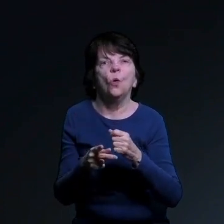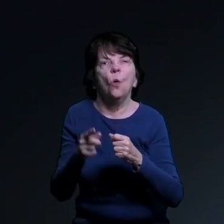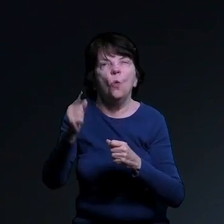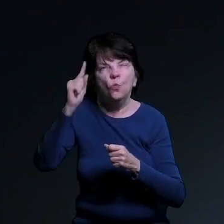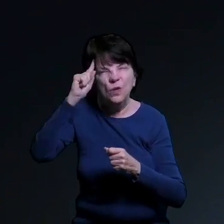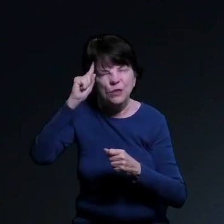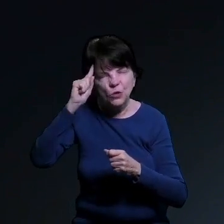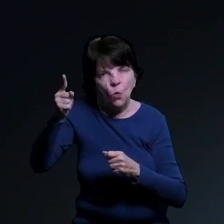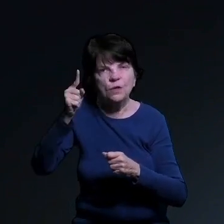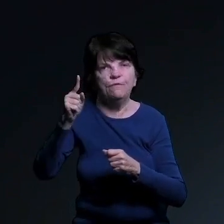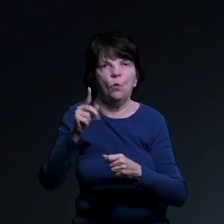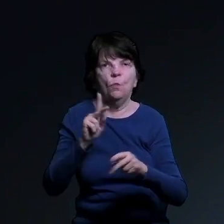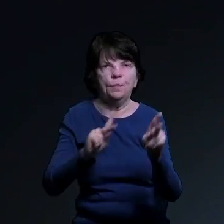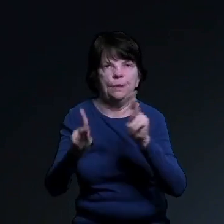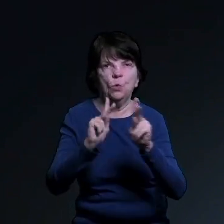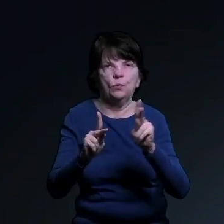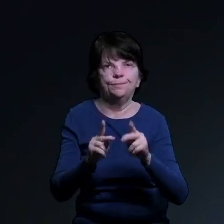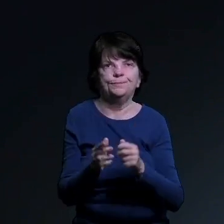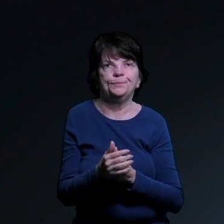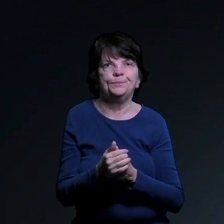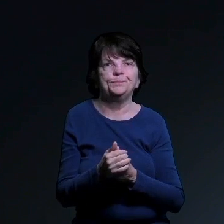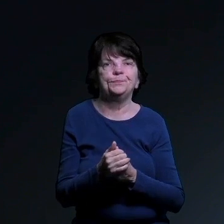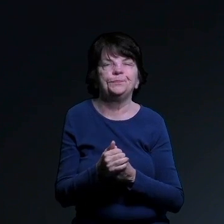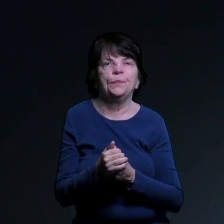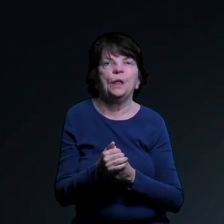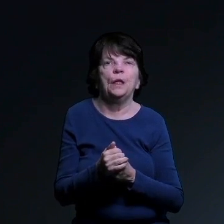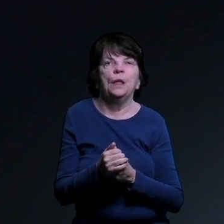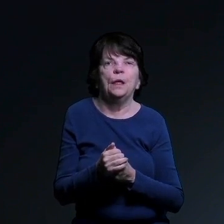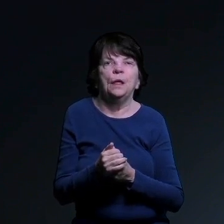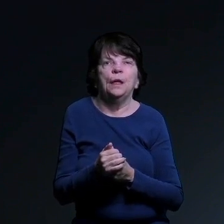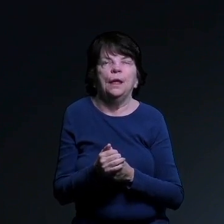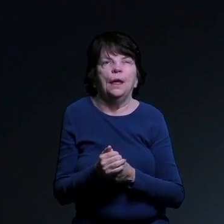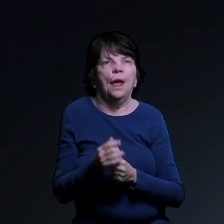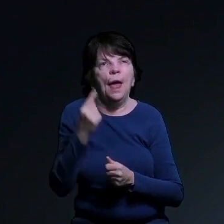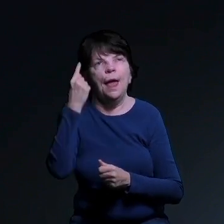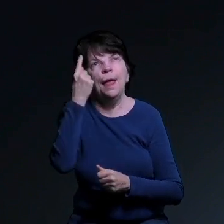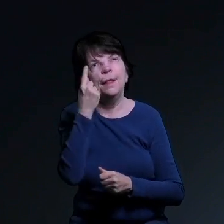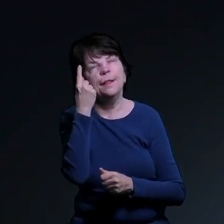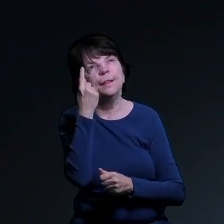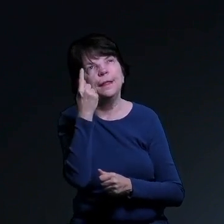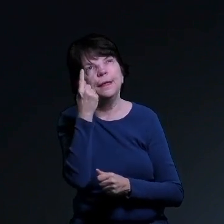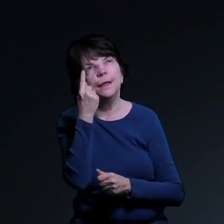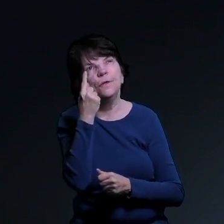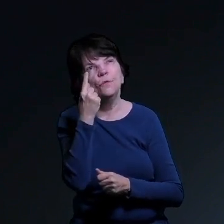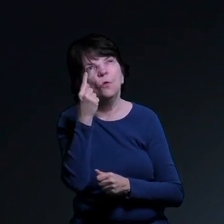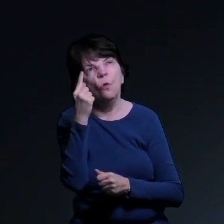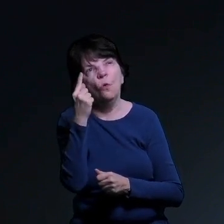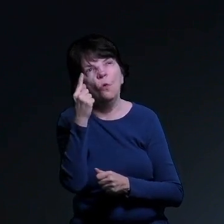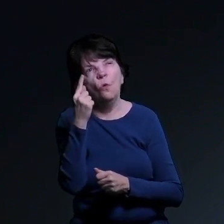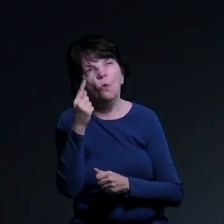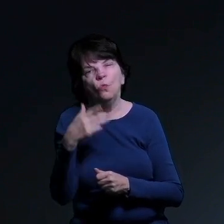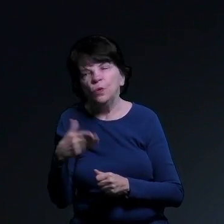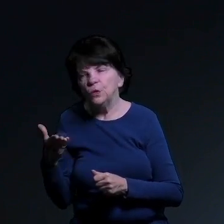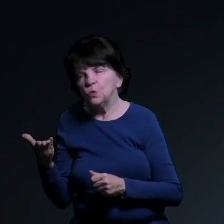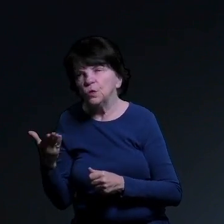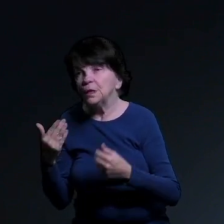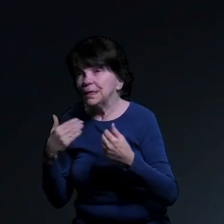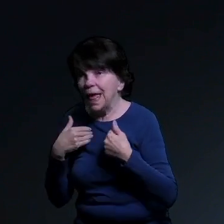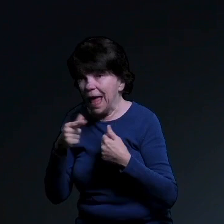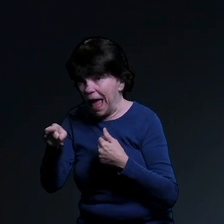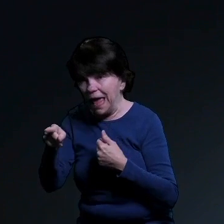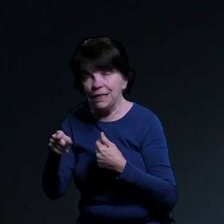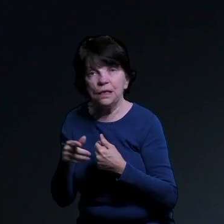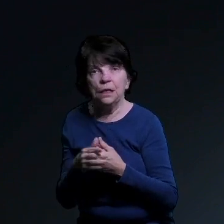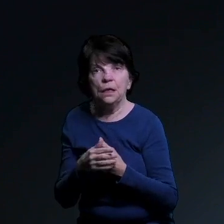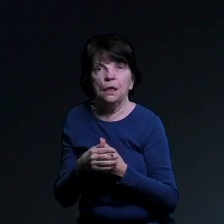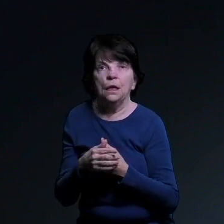people. Resourceful people. I think of the resources that they had at their fingertips. They